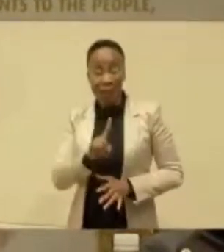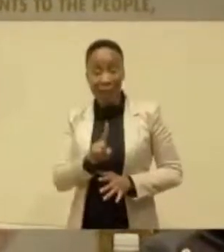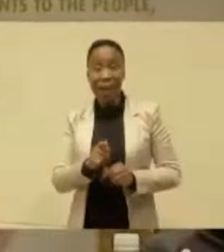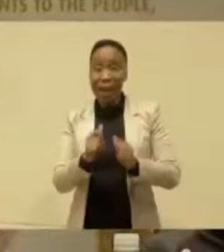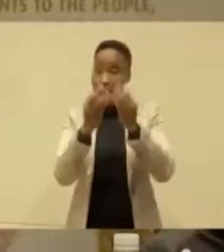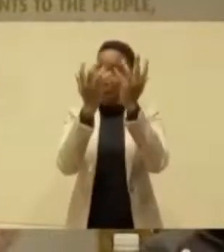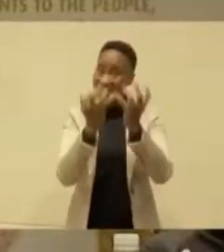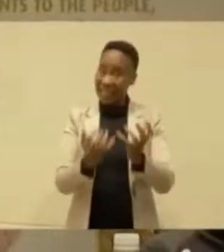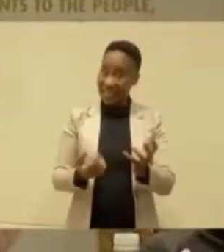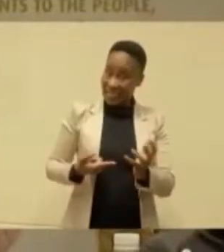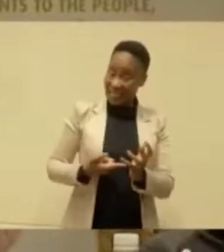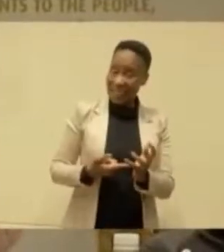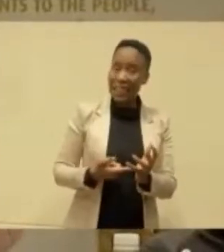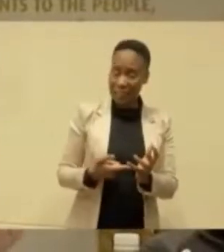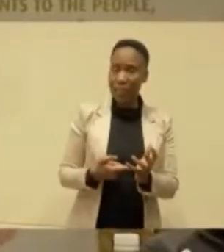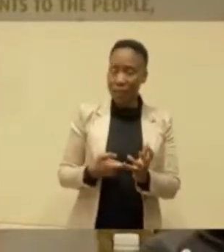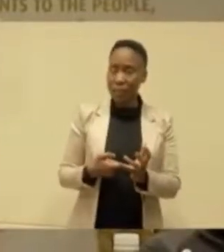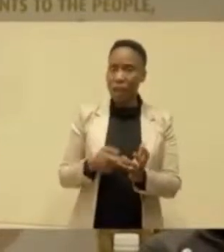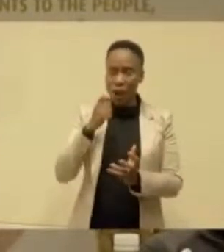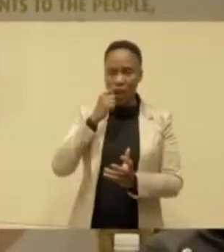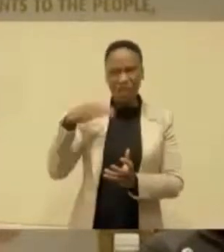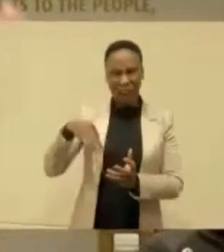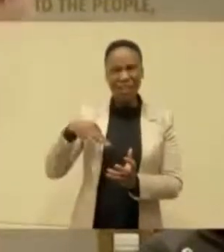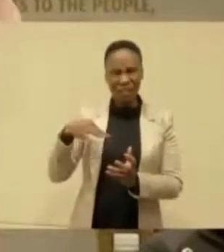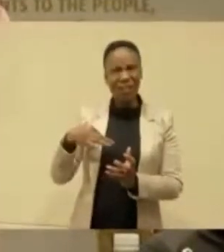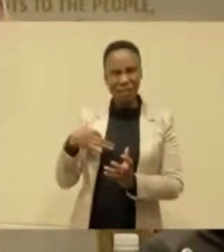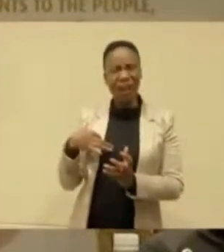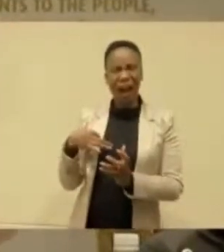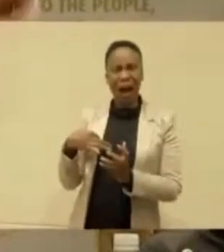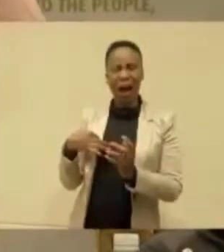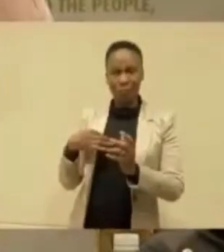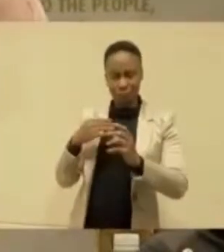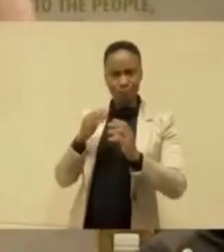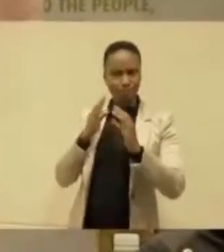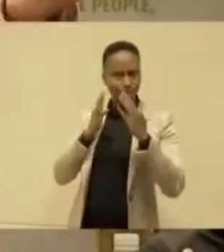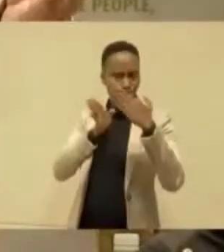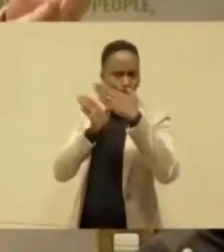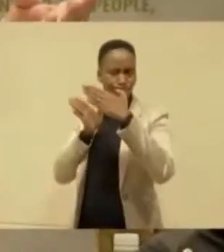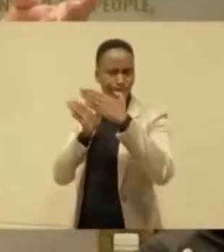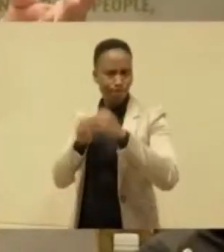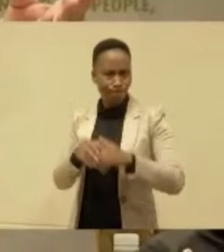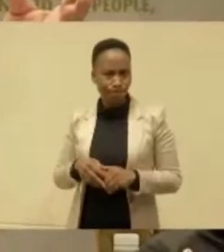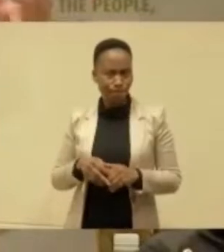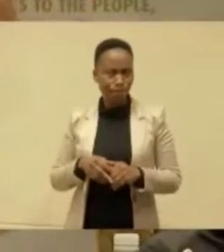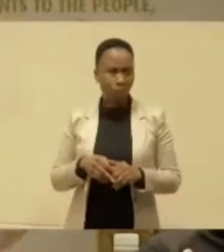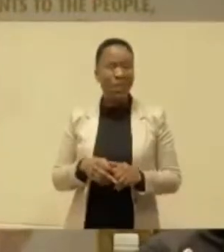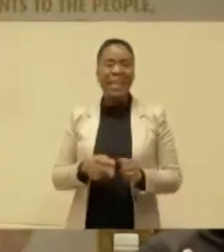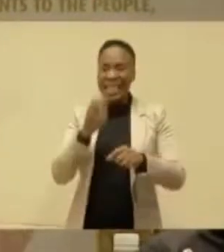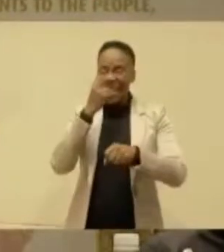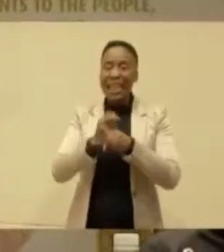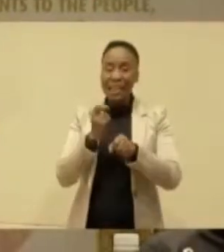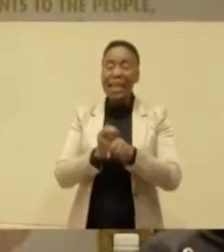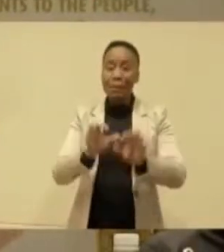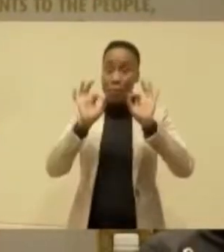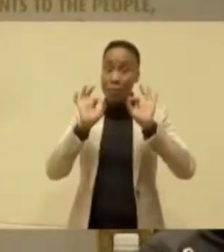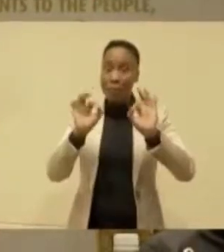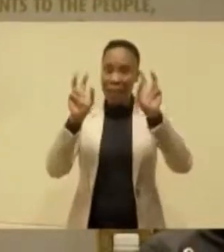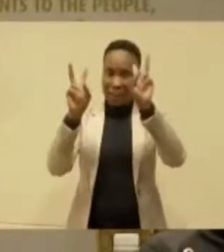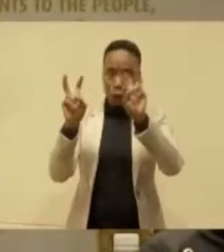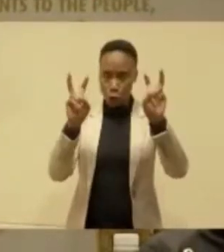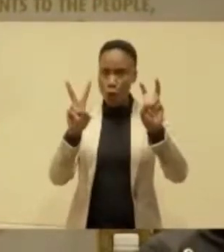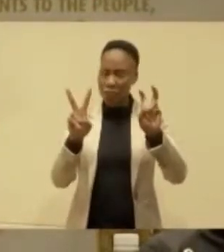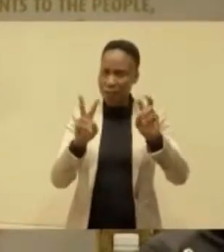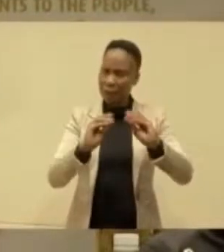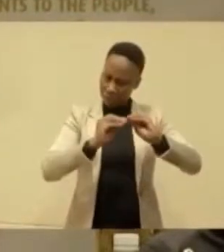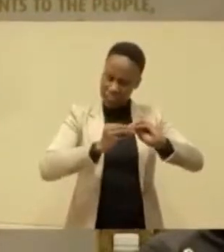be gender blind it should actually address the correct issues if you speak about the